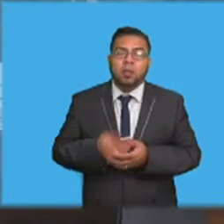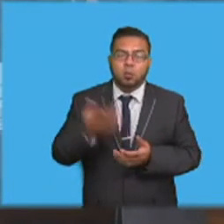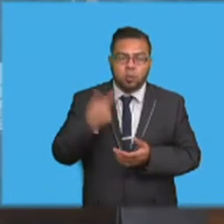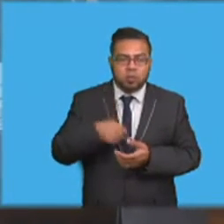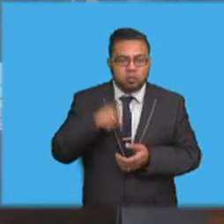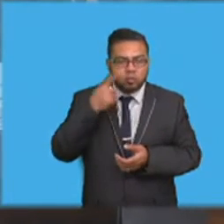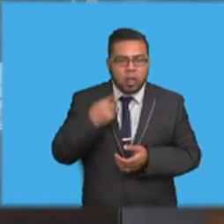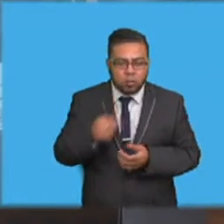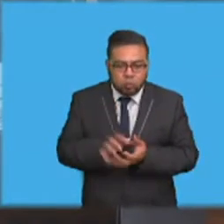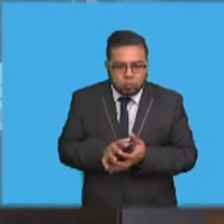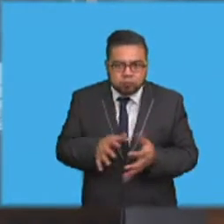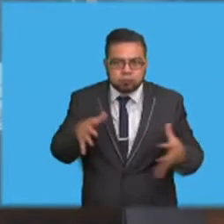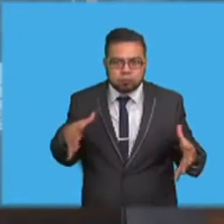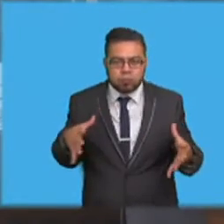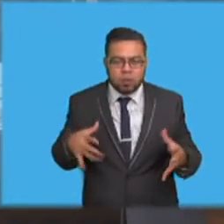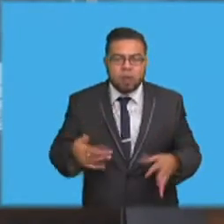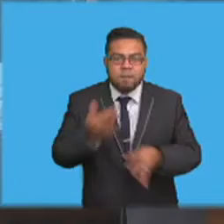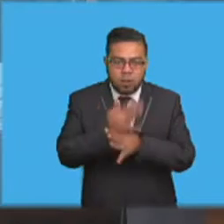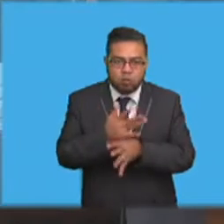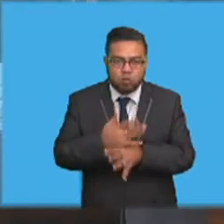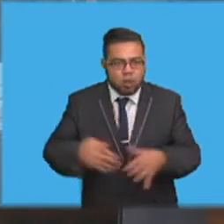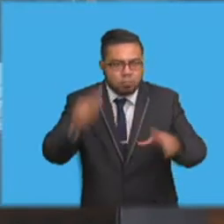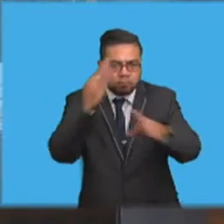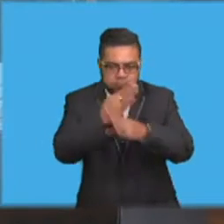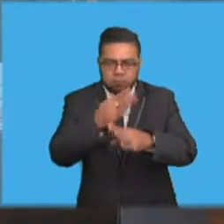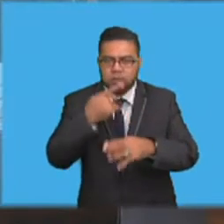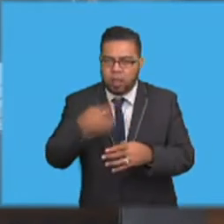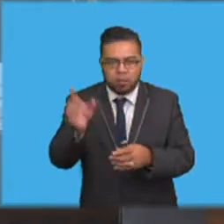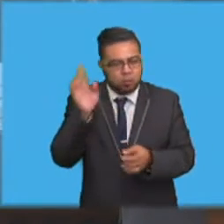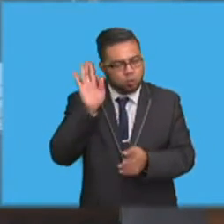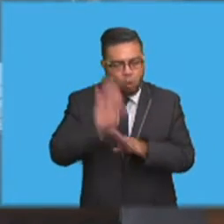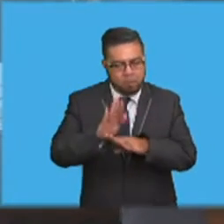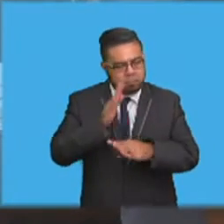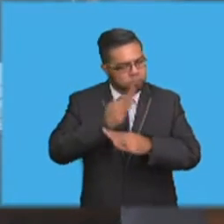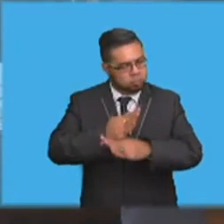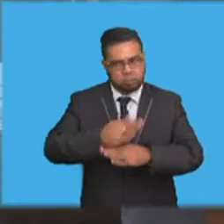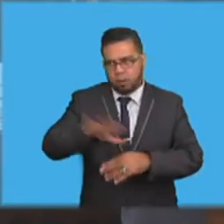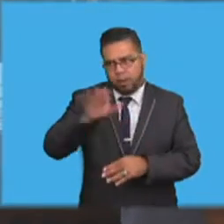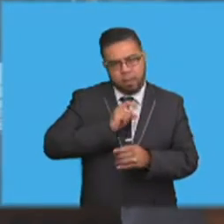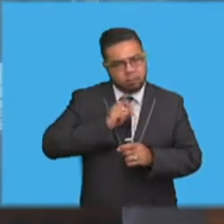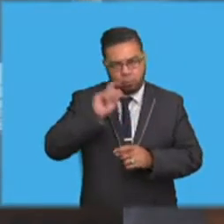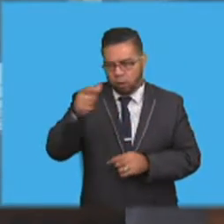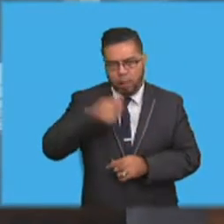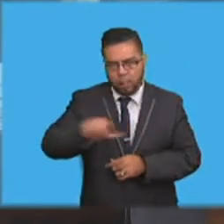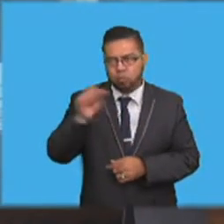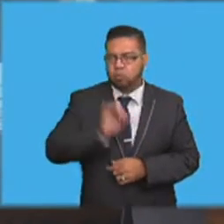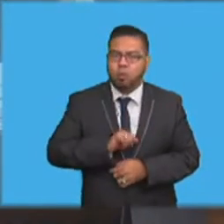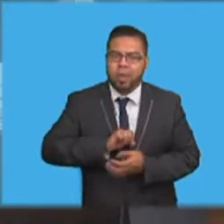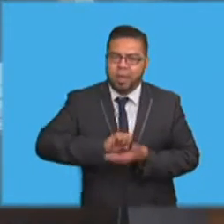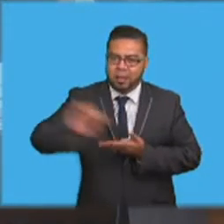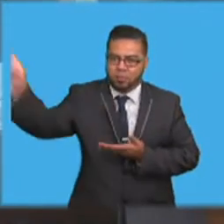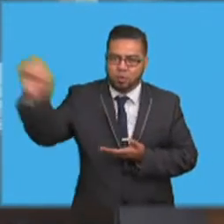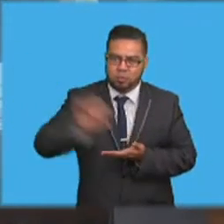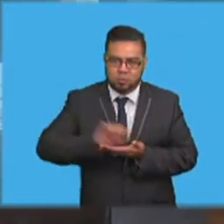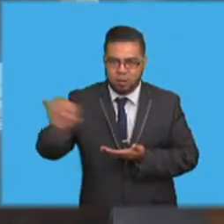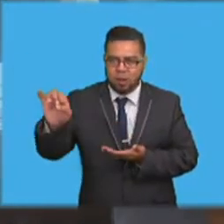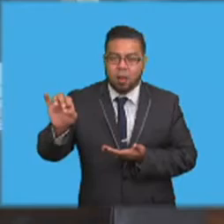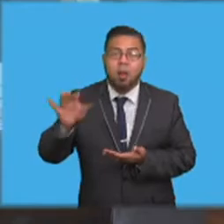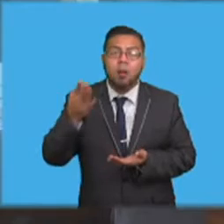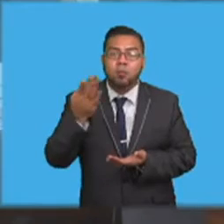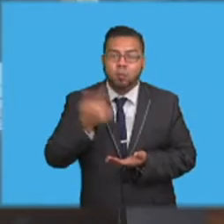stock. Fisheries had to stop the export. The ban was deferred twice for 6 months to